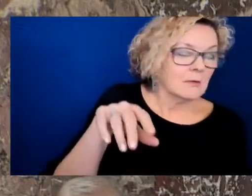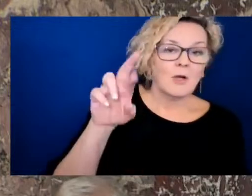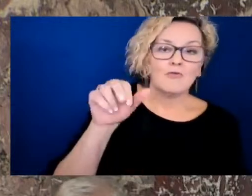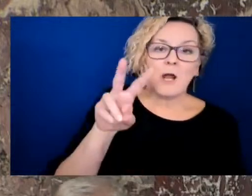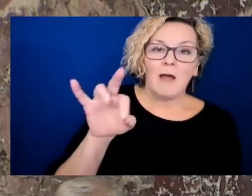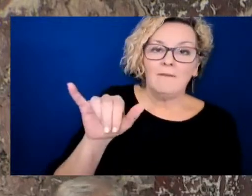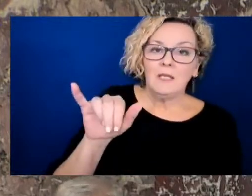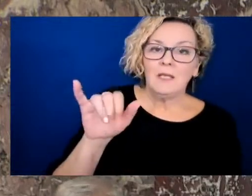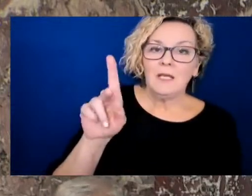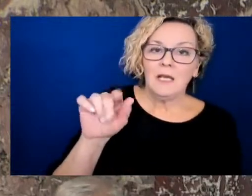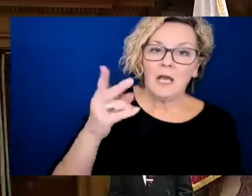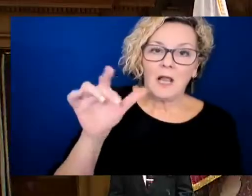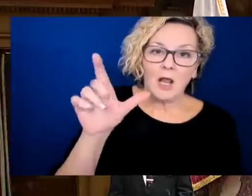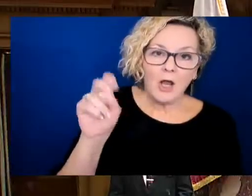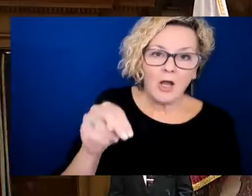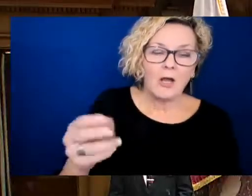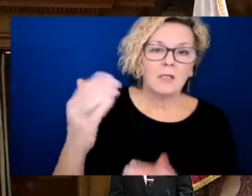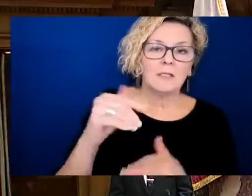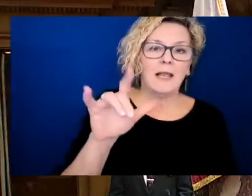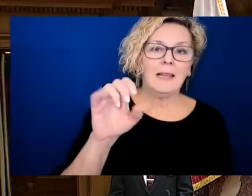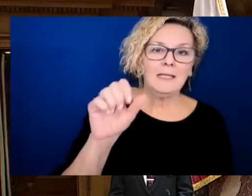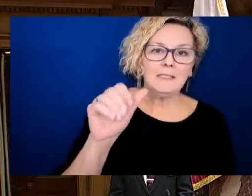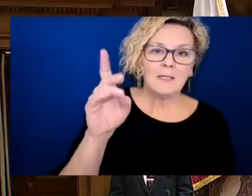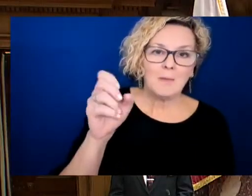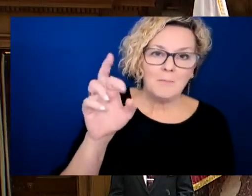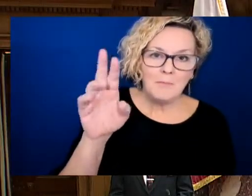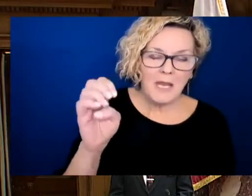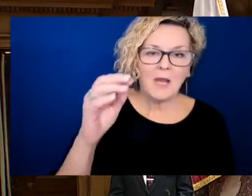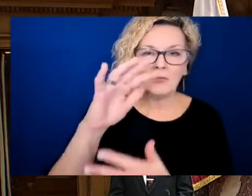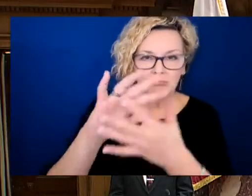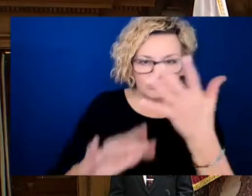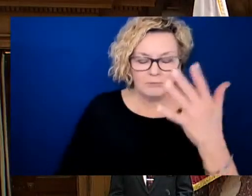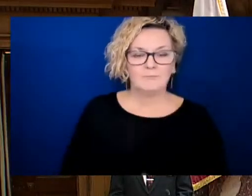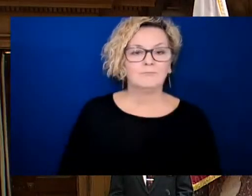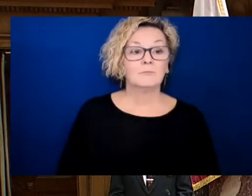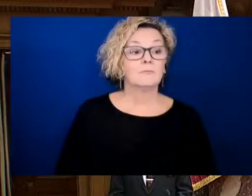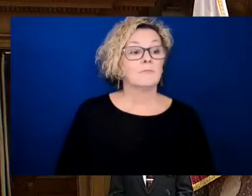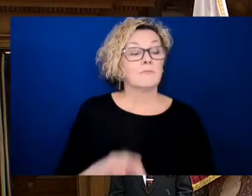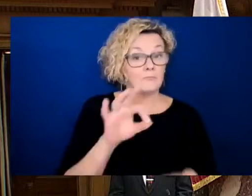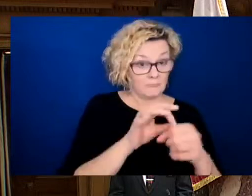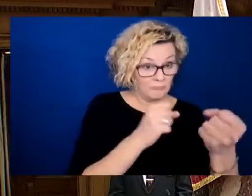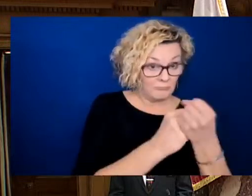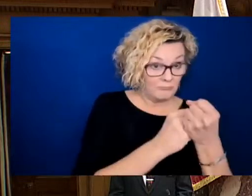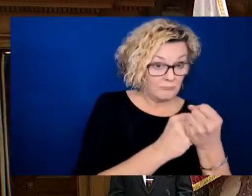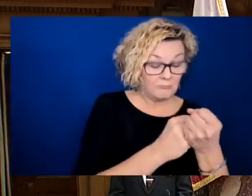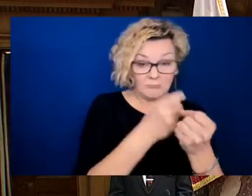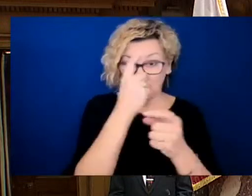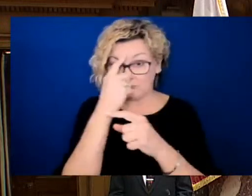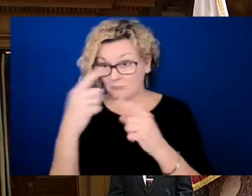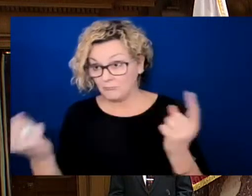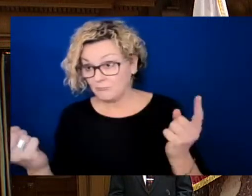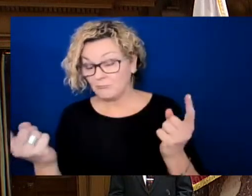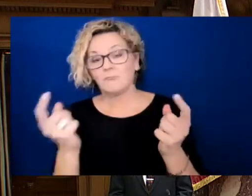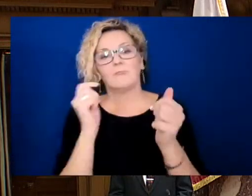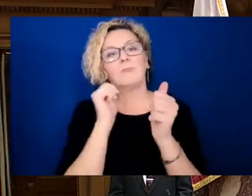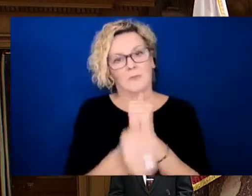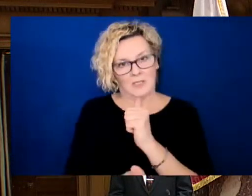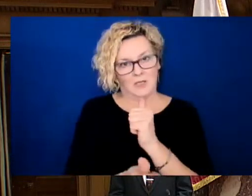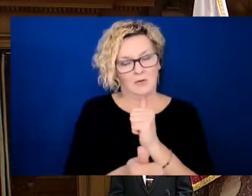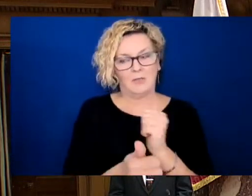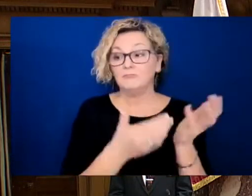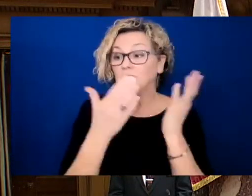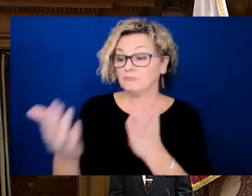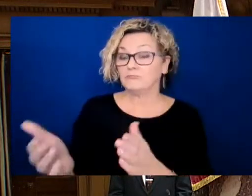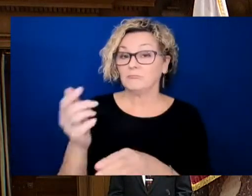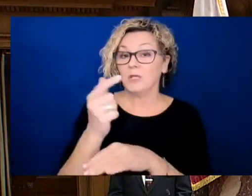Olson. You have heard the question. All those in favor say aye. Aye. Opposed? Motion carried. Government House Leader. Honourable